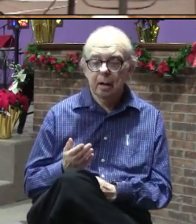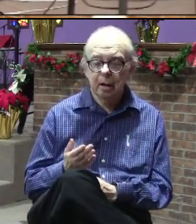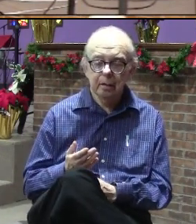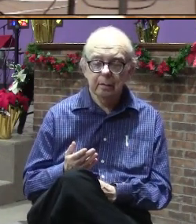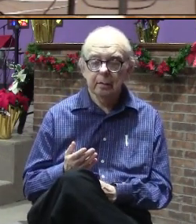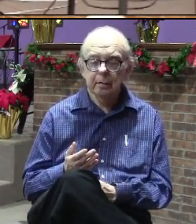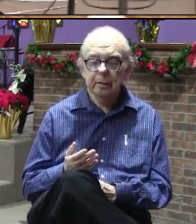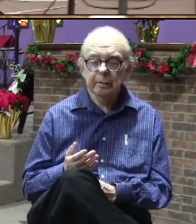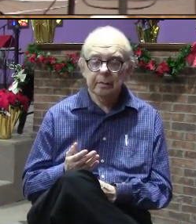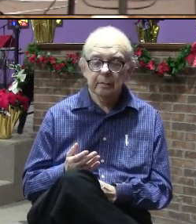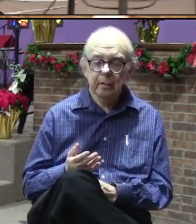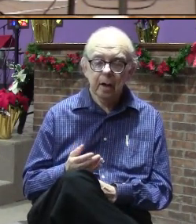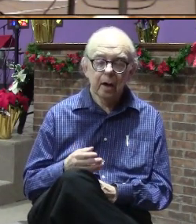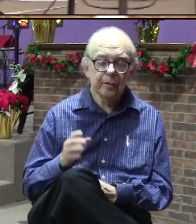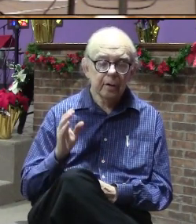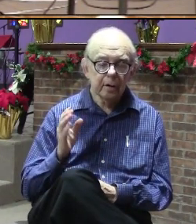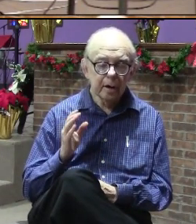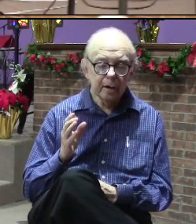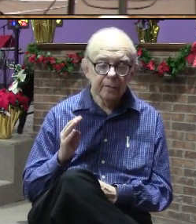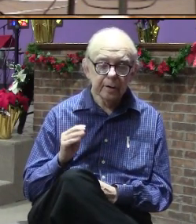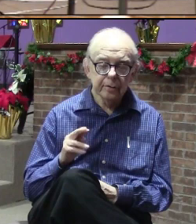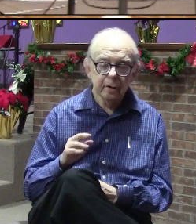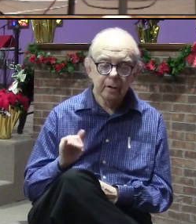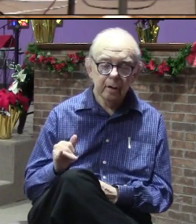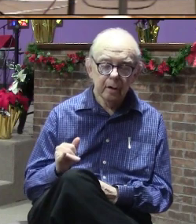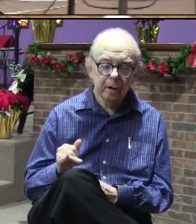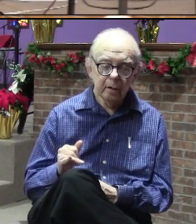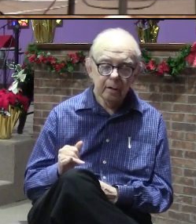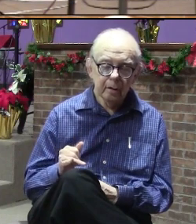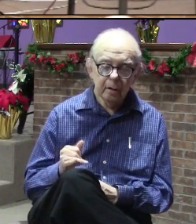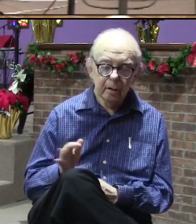her cousin, Mary, who is